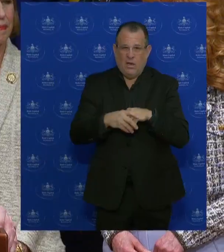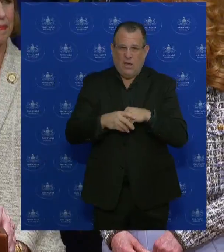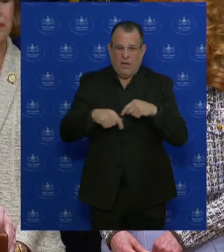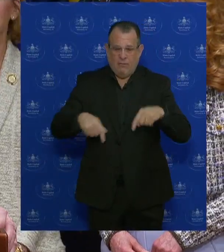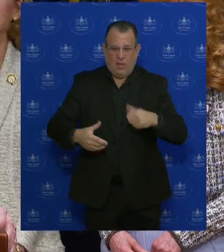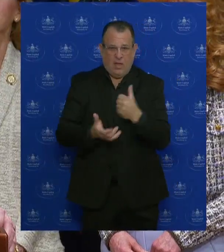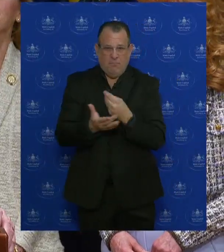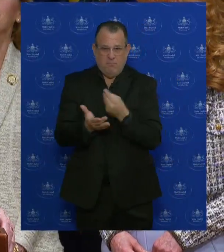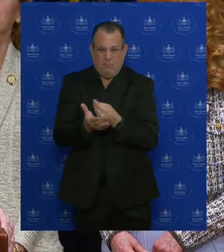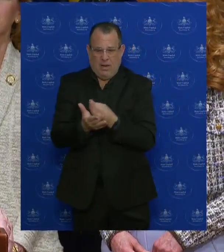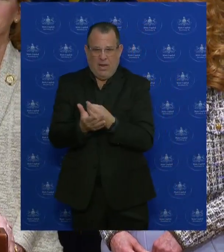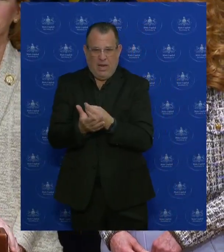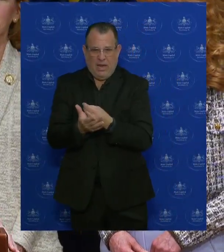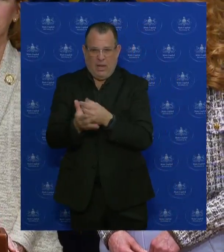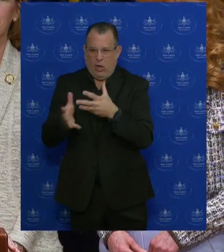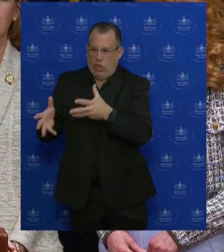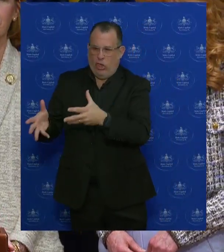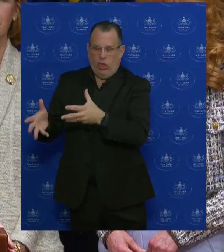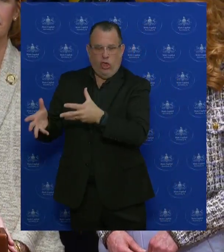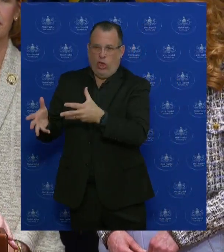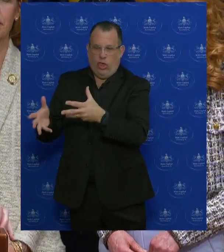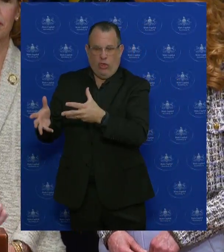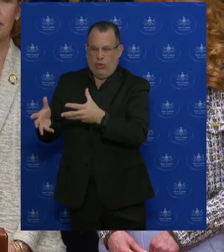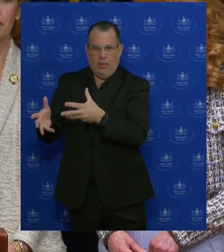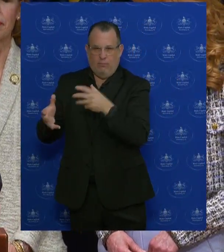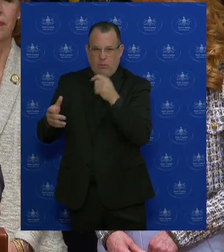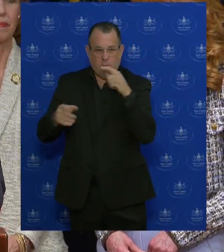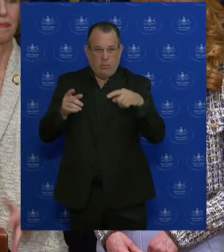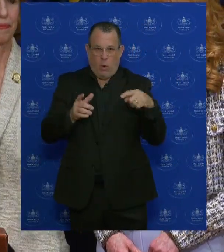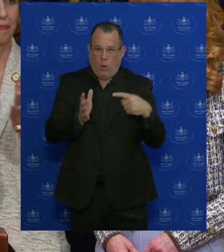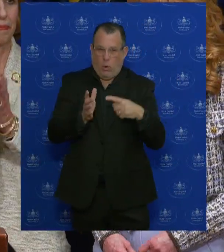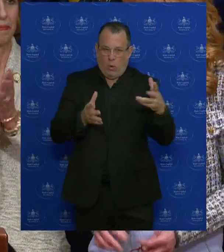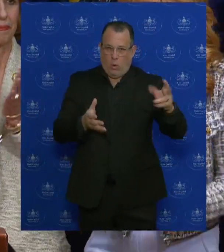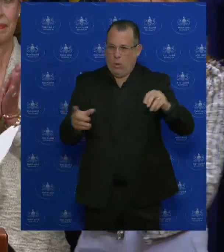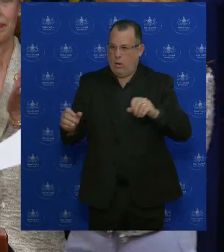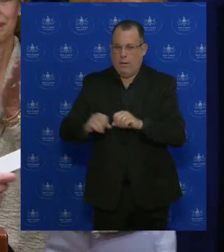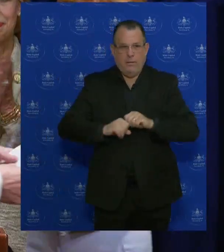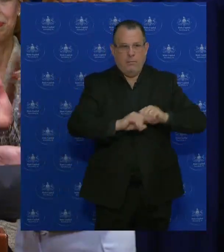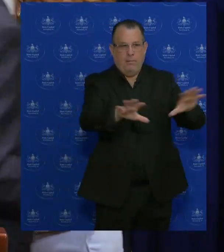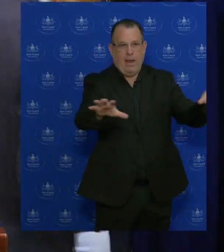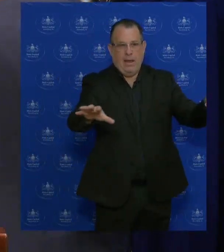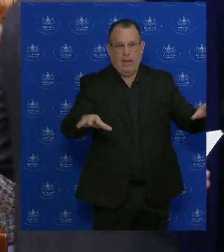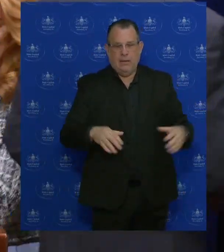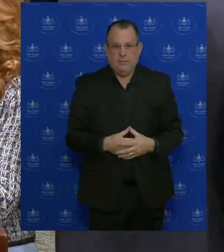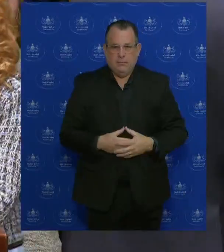more unclaimed property to its rightful owners. Thank you very much.